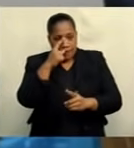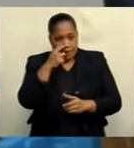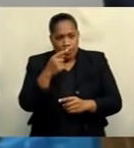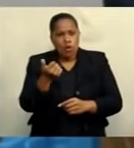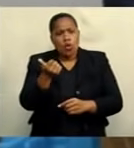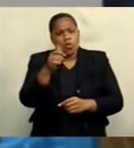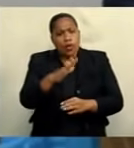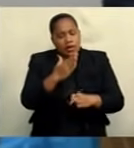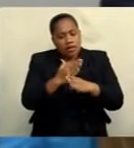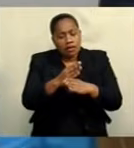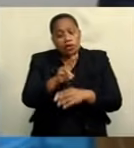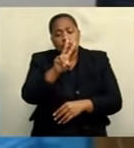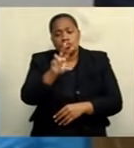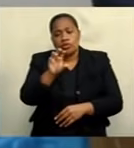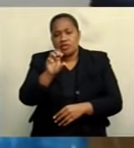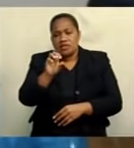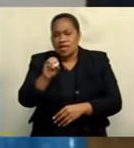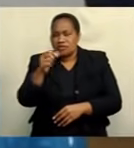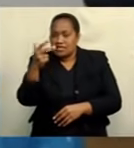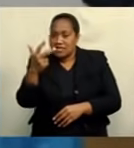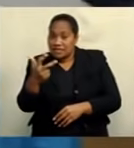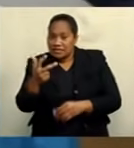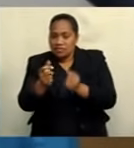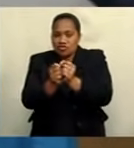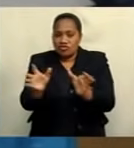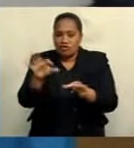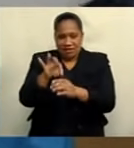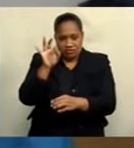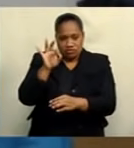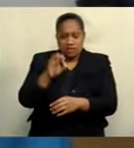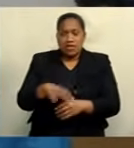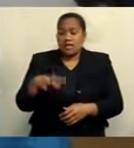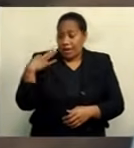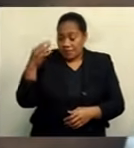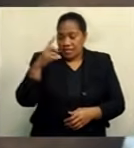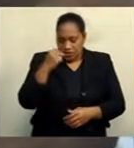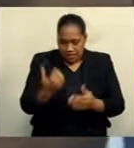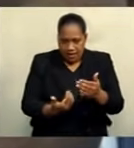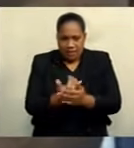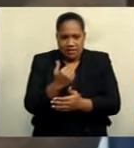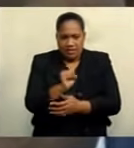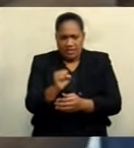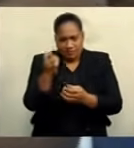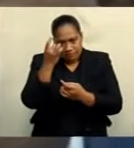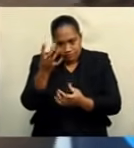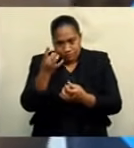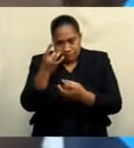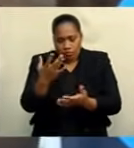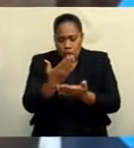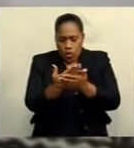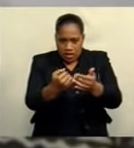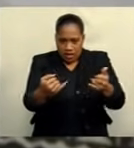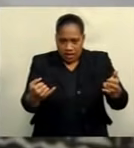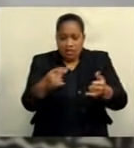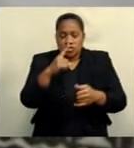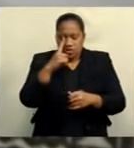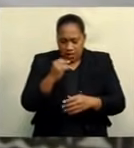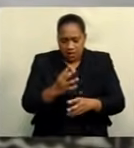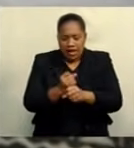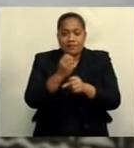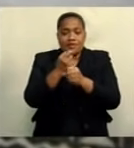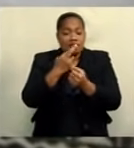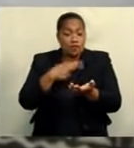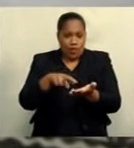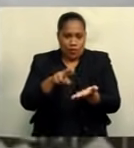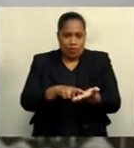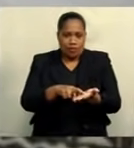in the 2018 general election. Applicants can enter their details online, so the FEO is able to update its records.